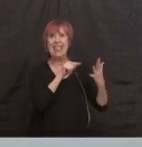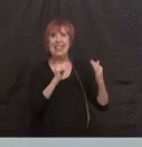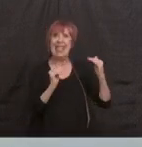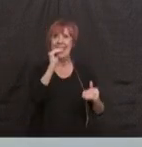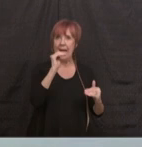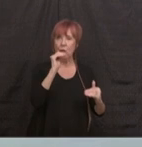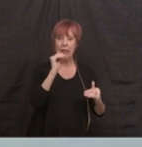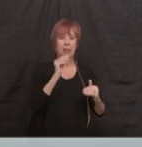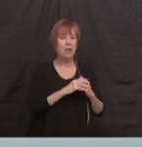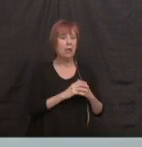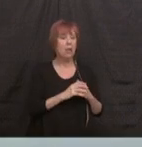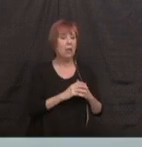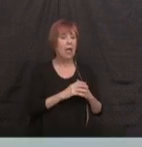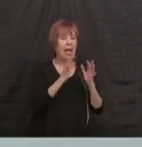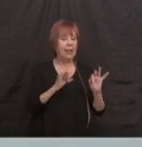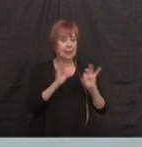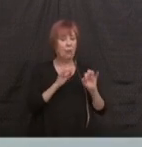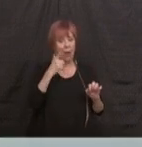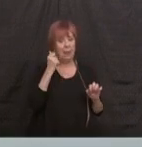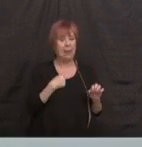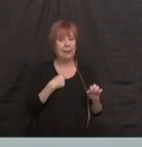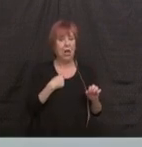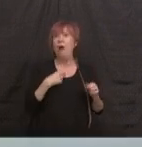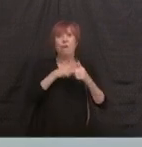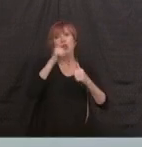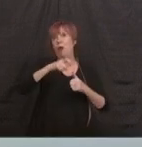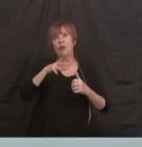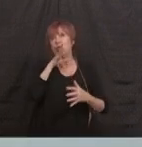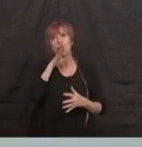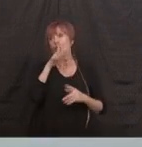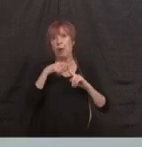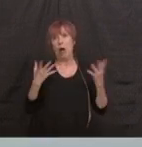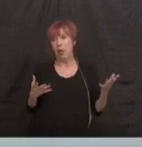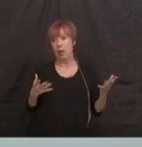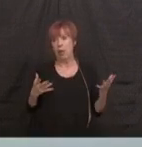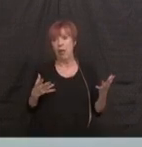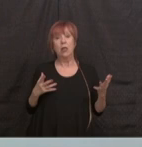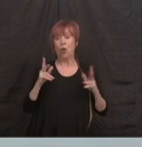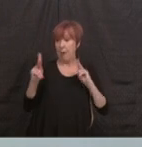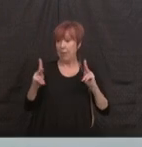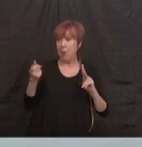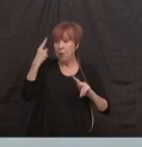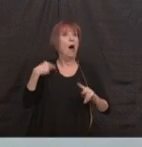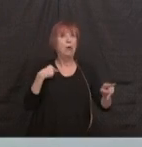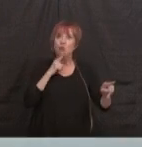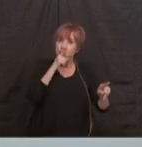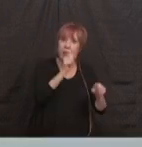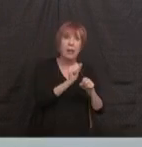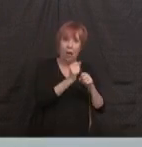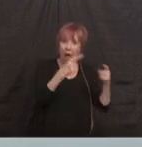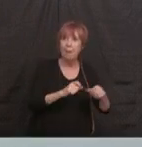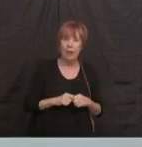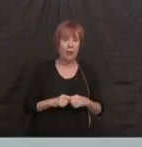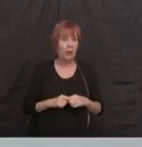most important things is, of course, talking about it so that people really get to understand that they're real, that